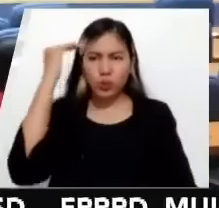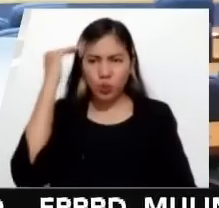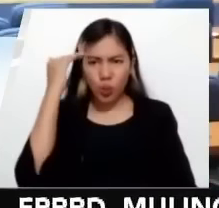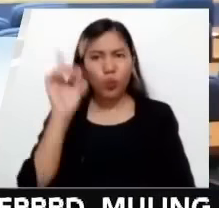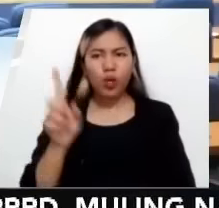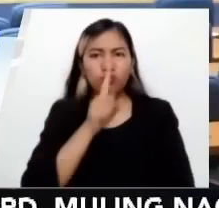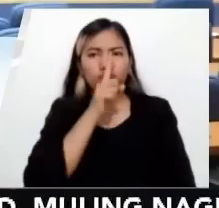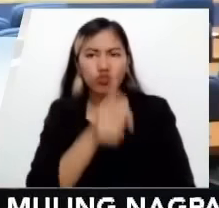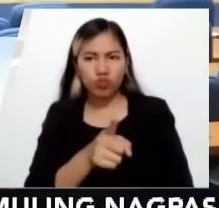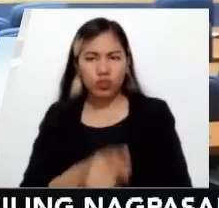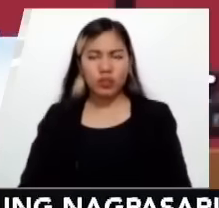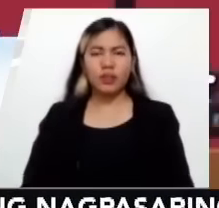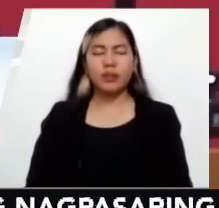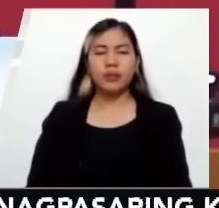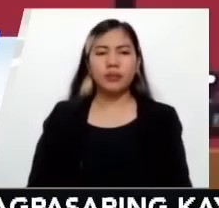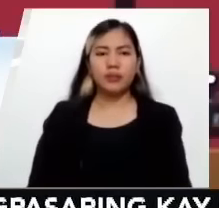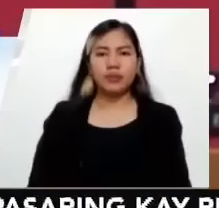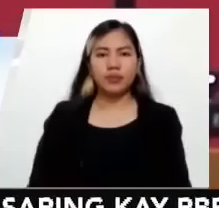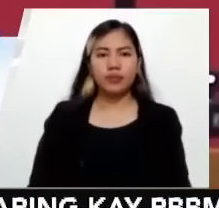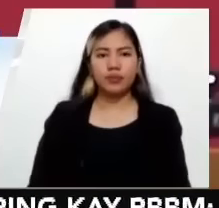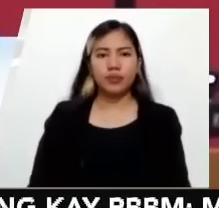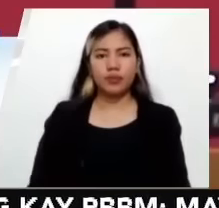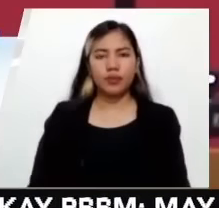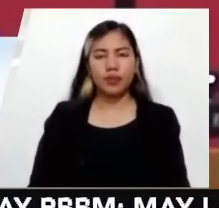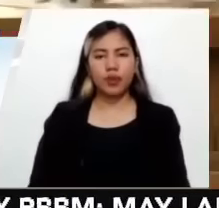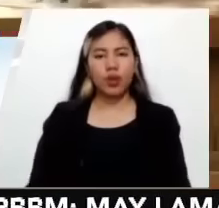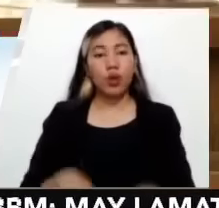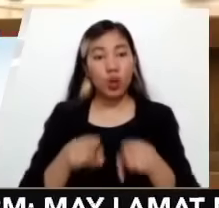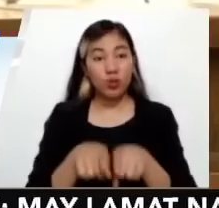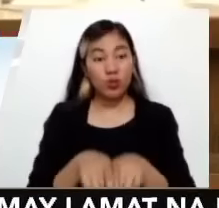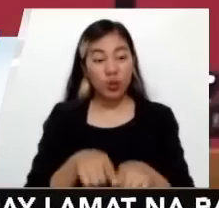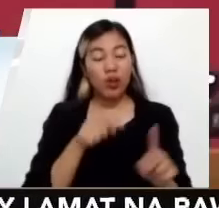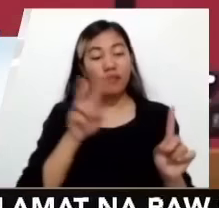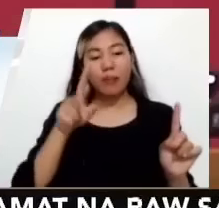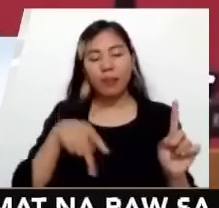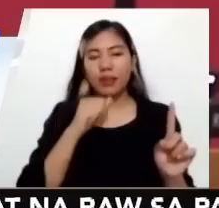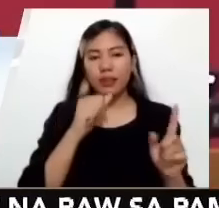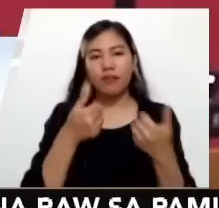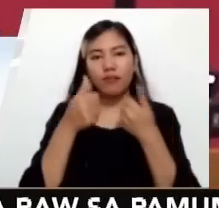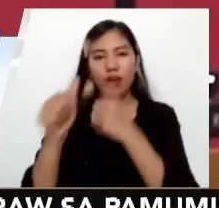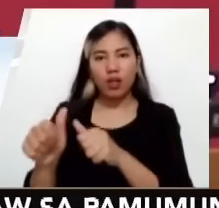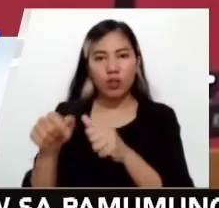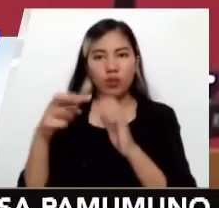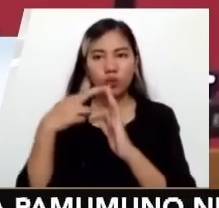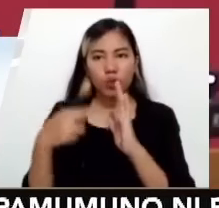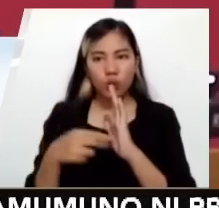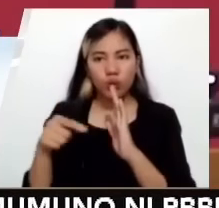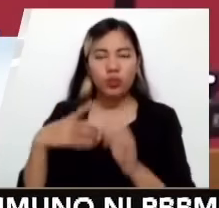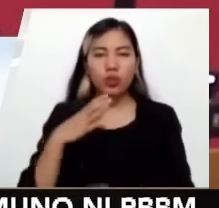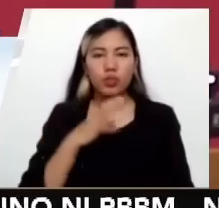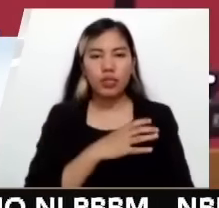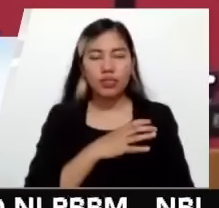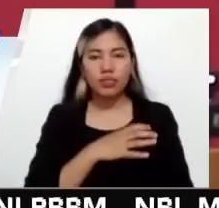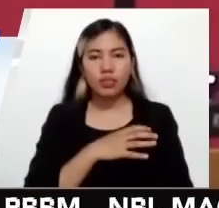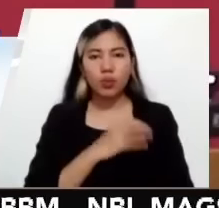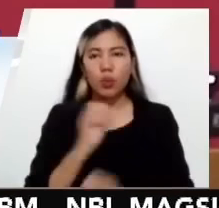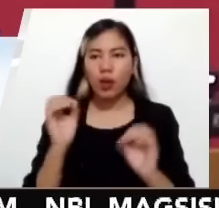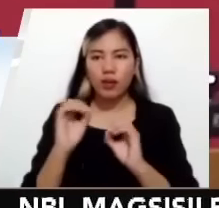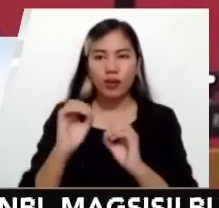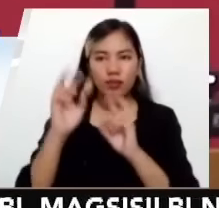katotohanan R ang hindi pagsunod ng B sa mga protocol ng camara disr for the